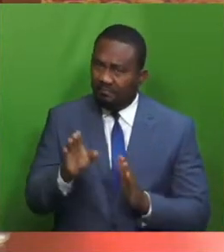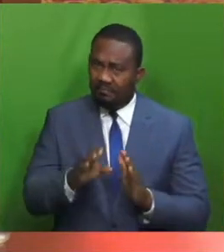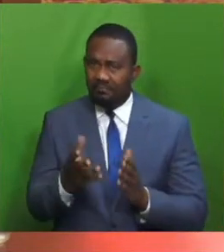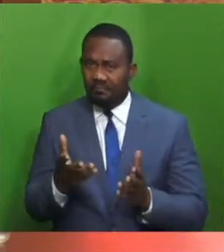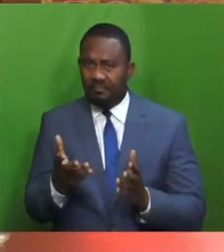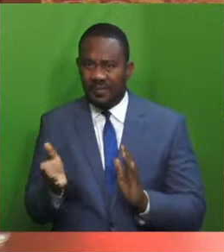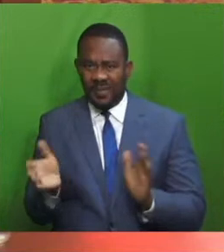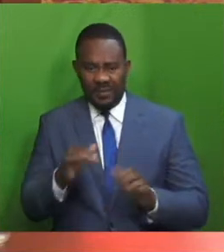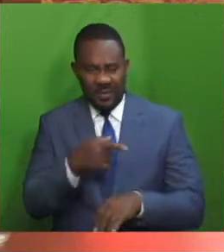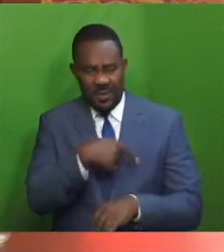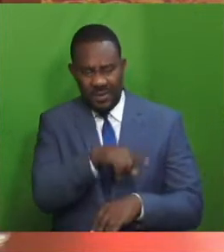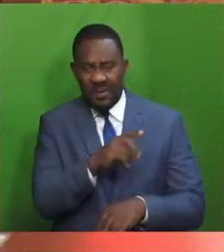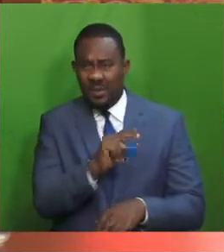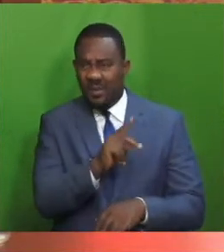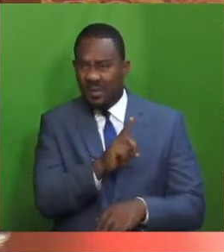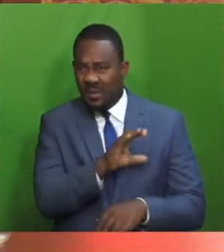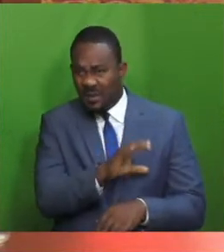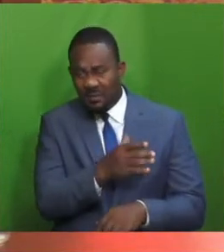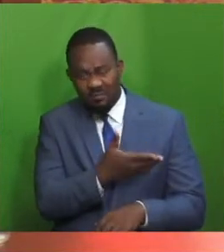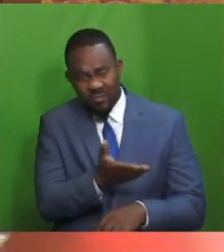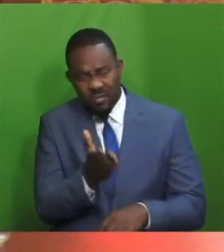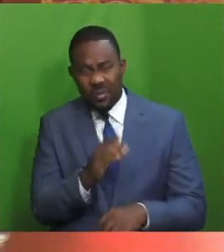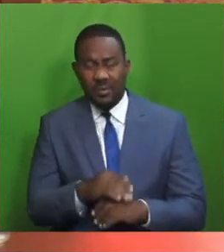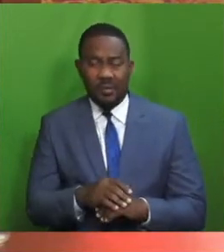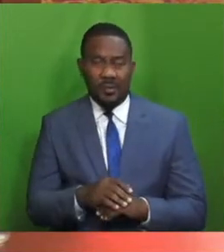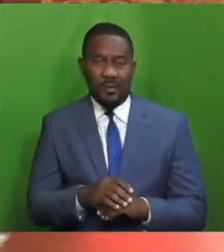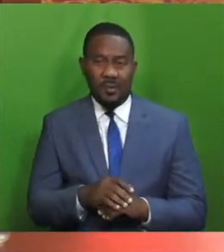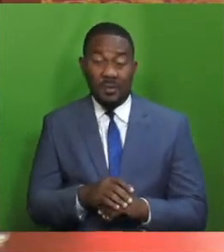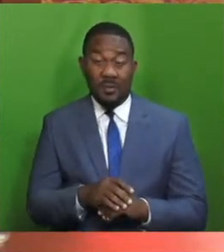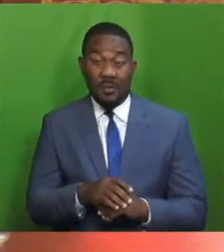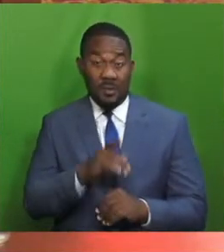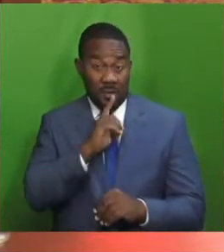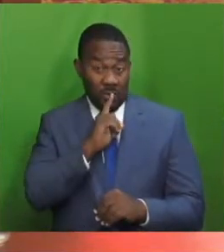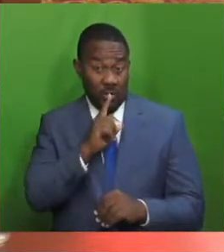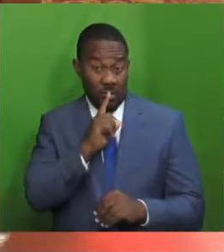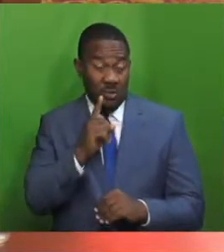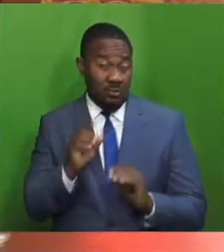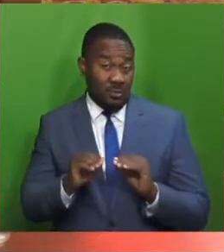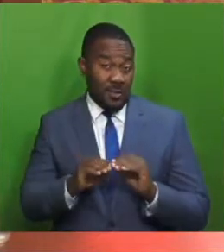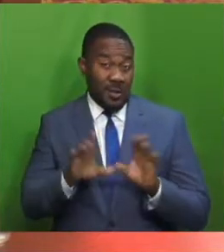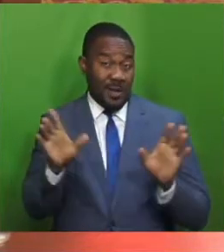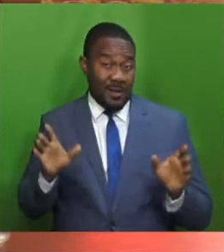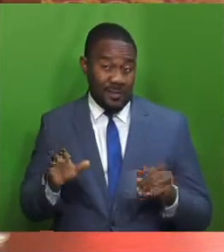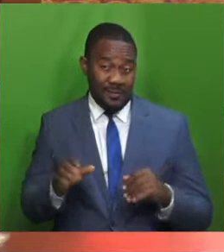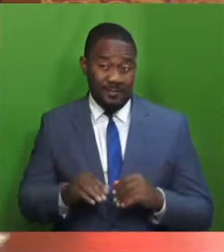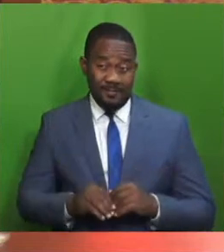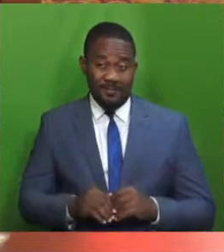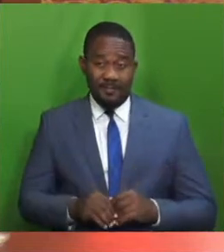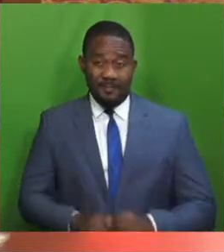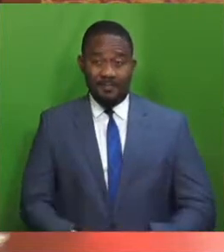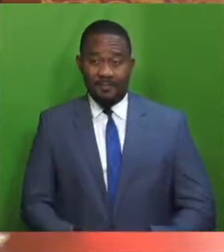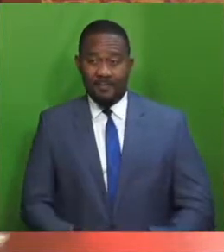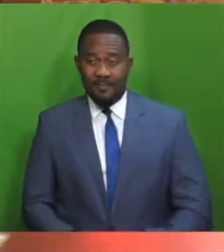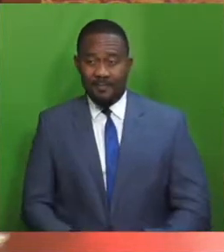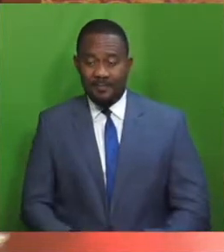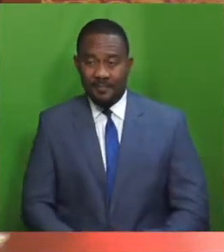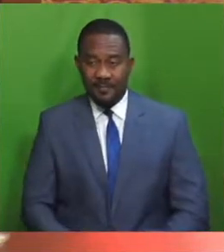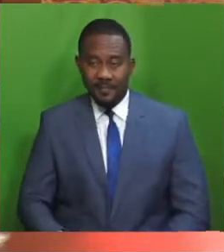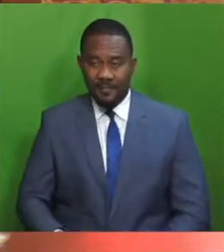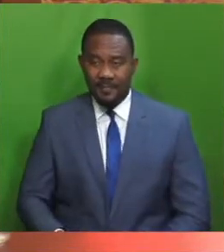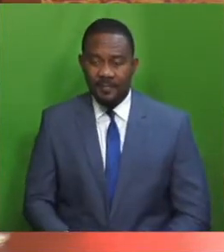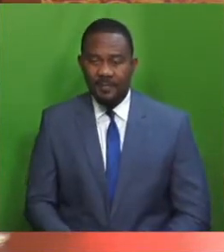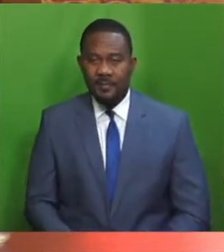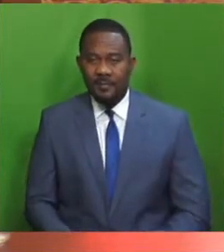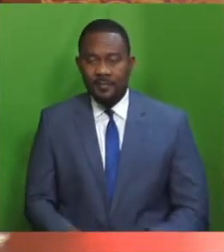record of the NDC is clear to everybody. Mr. Speaker, by